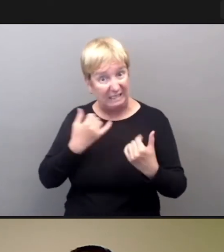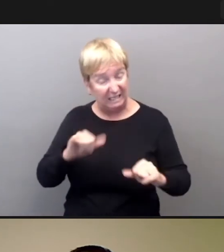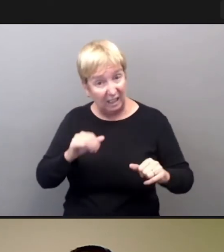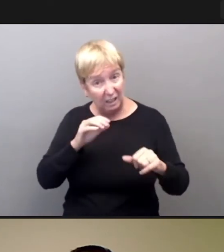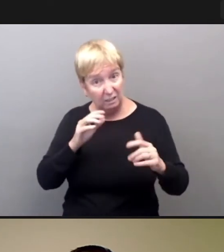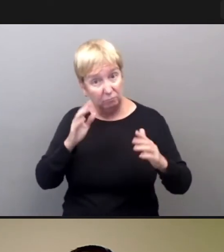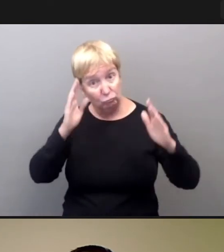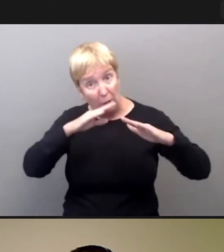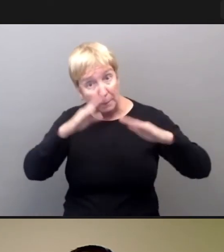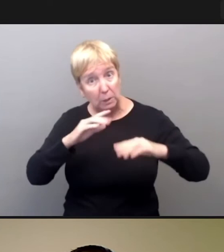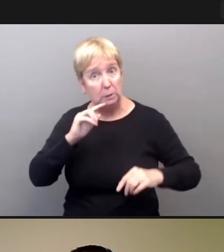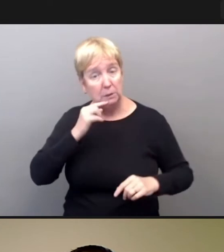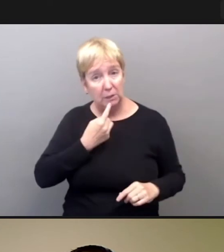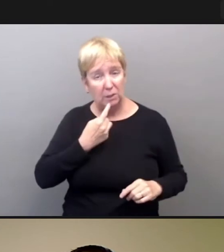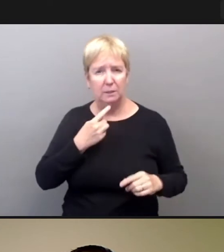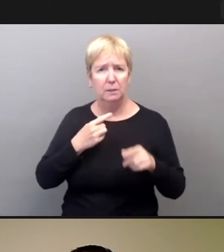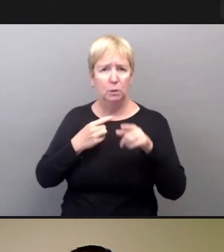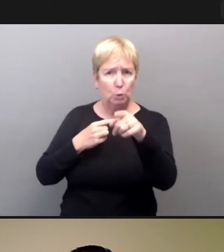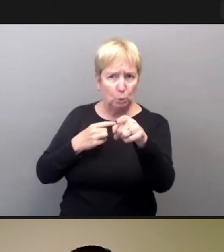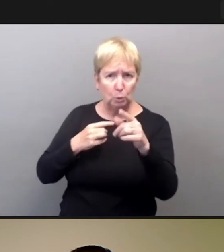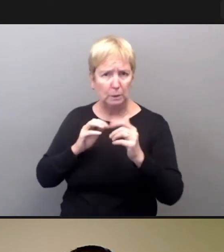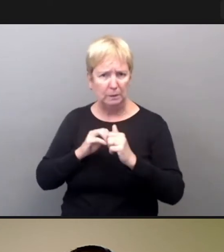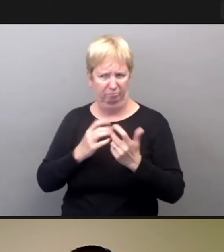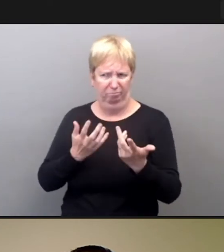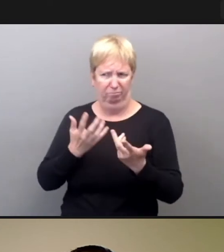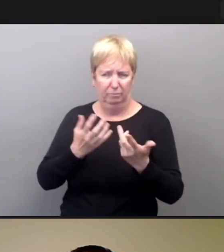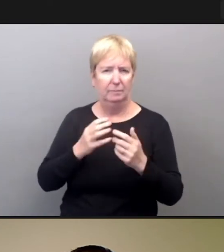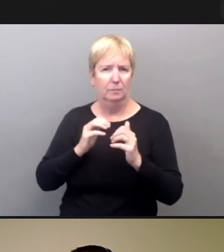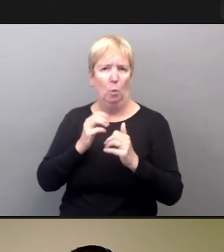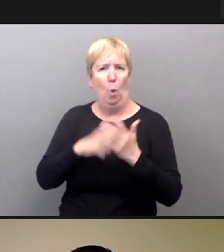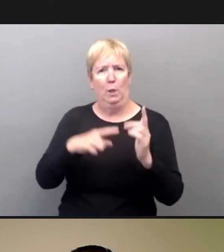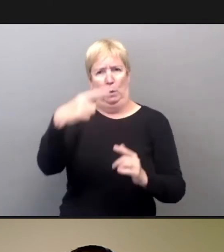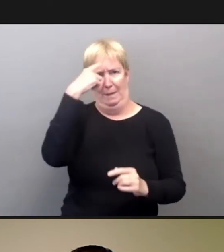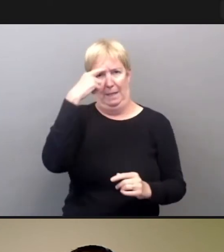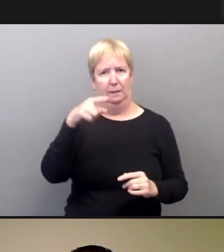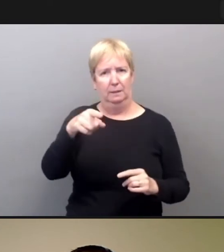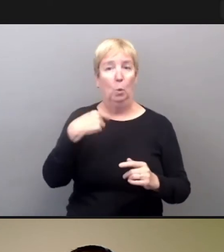in your view? Are things as bad as they've been when they were at their worst?